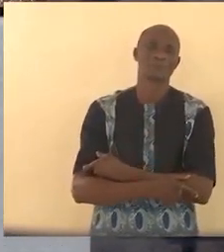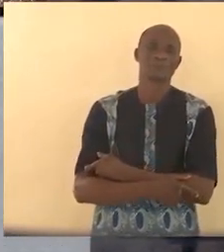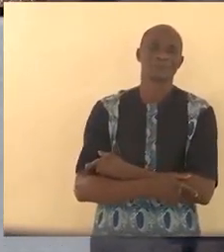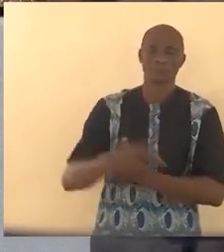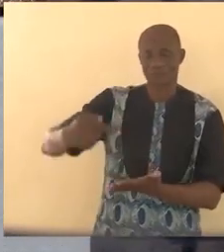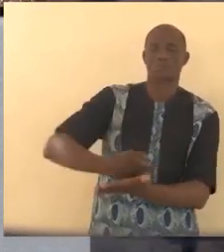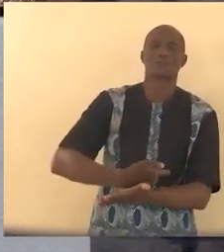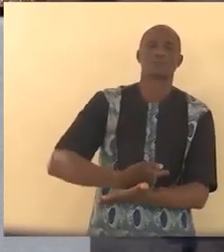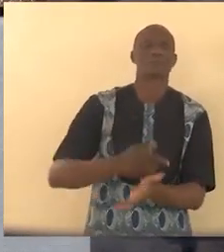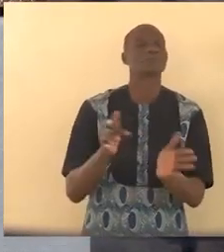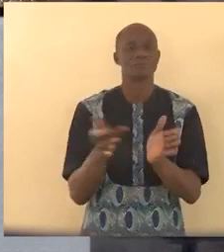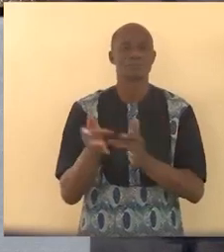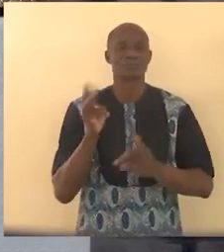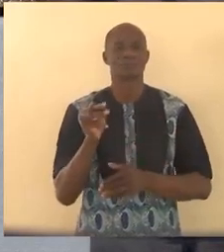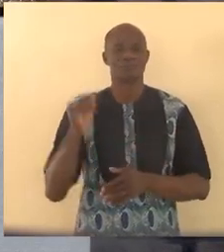in today's church?